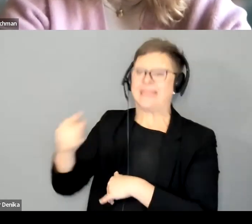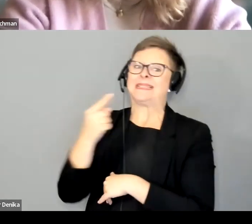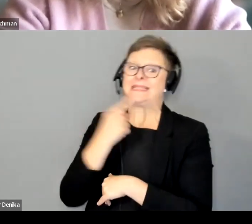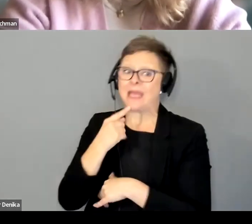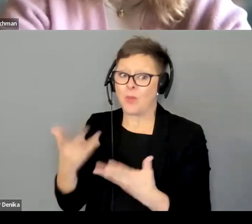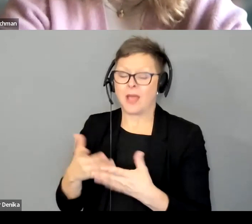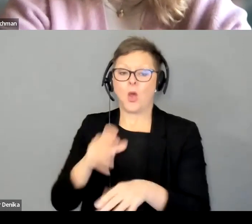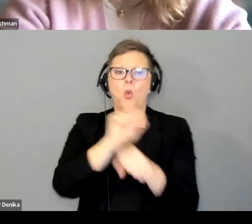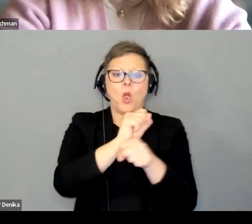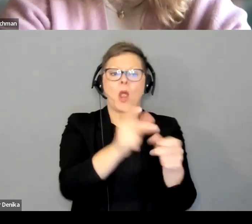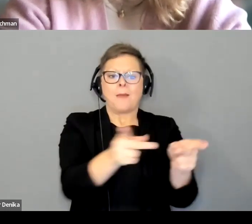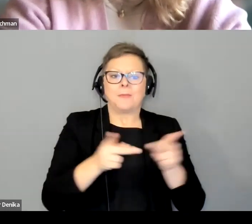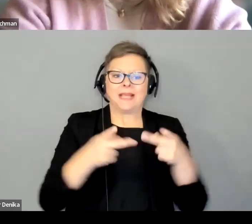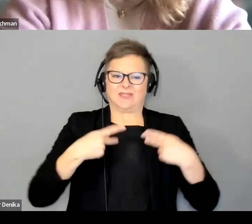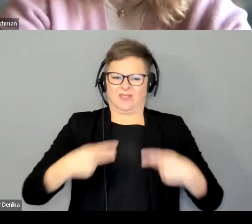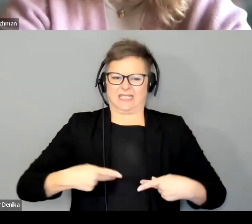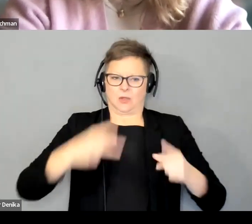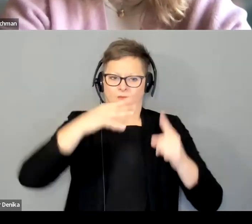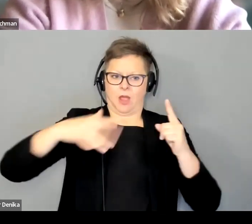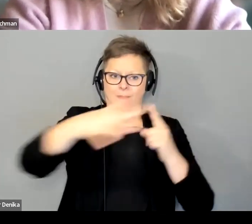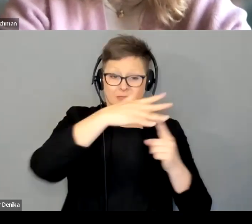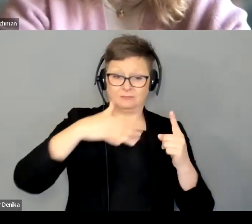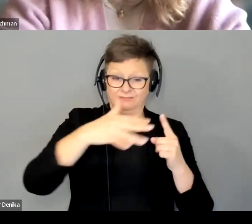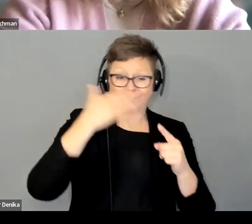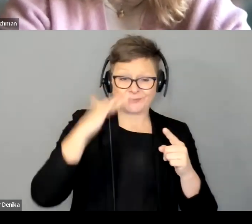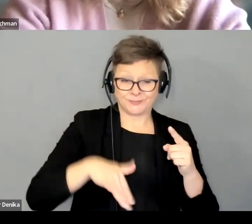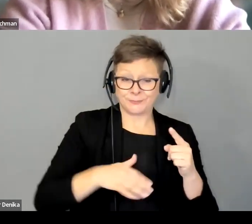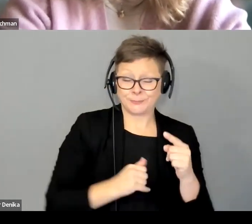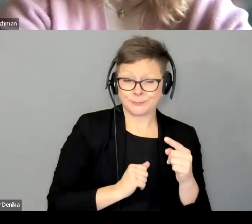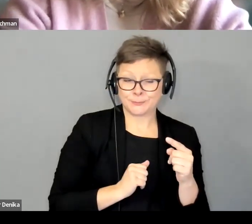physical environment, but the